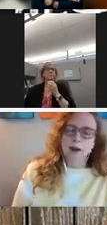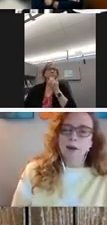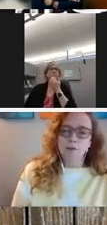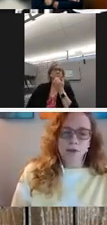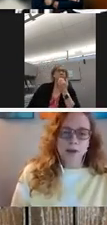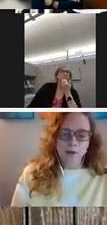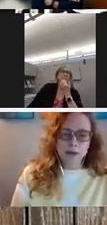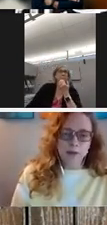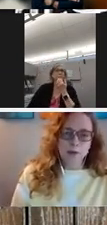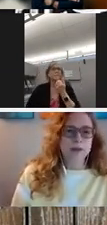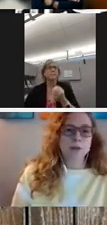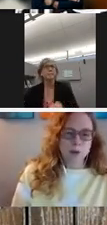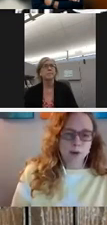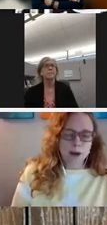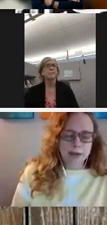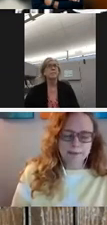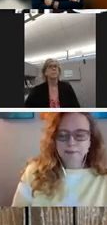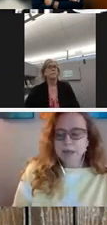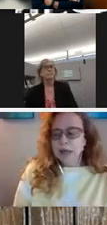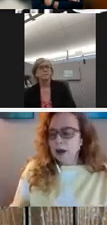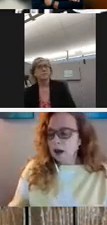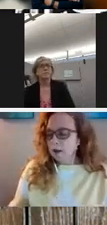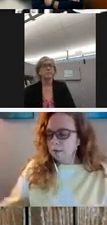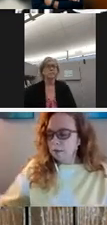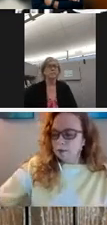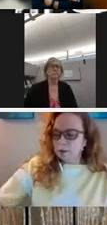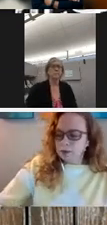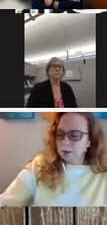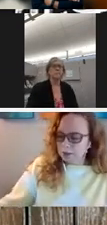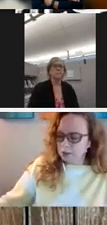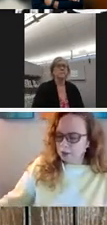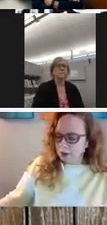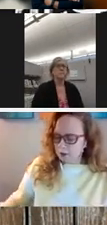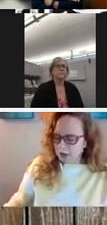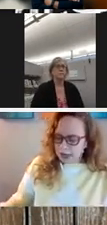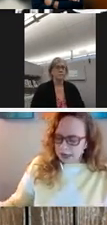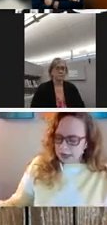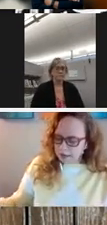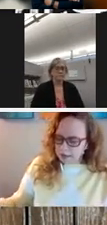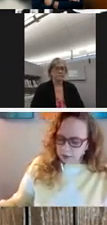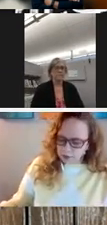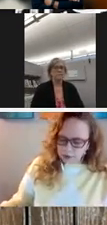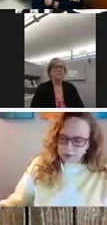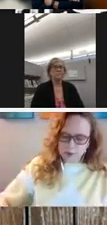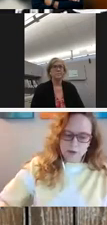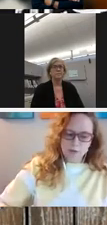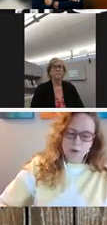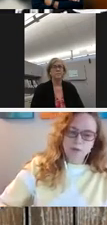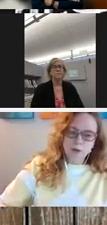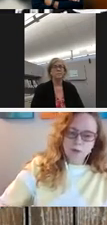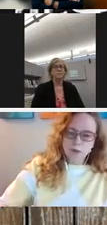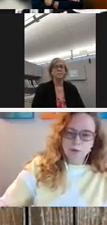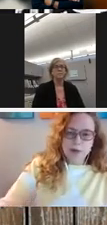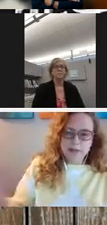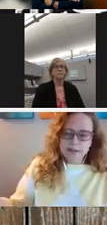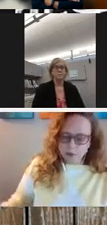resources, however they fit within your programming. My first question though, is I'm wondering if one